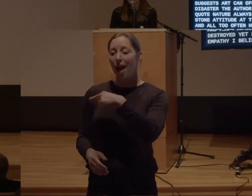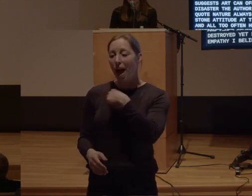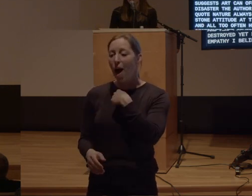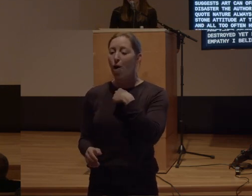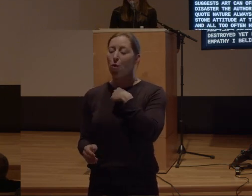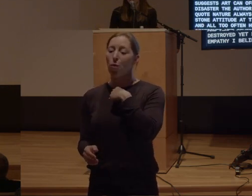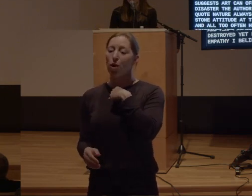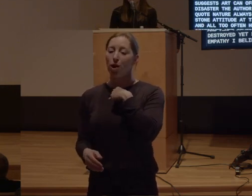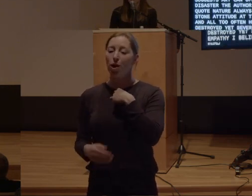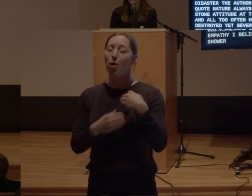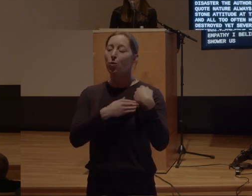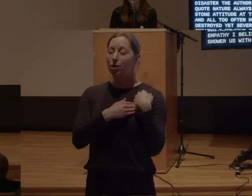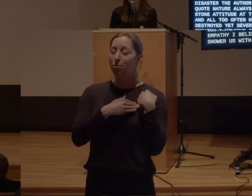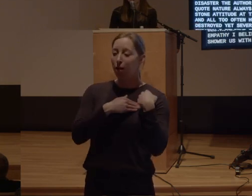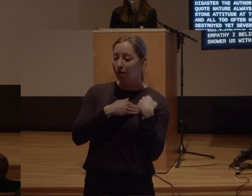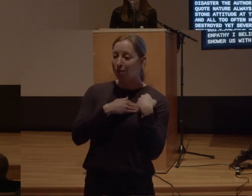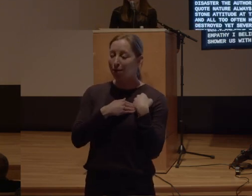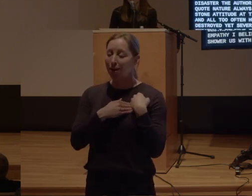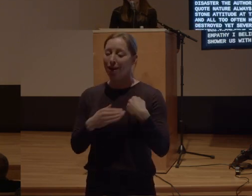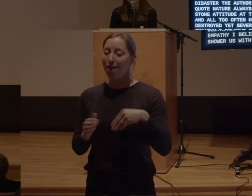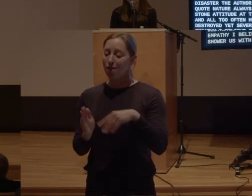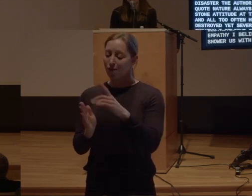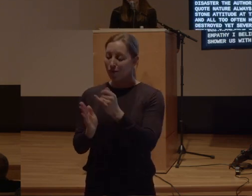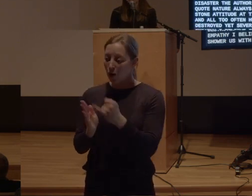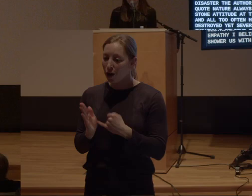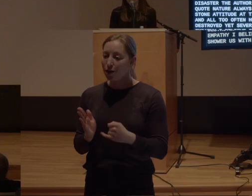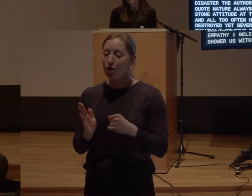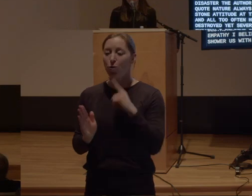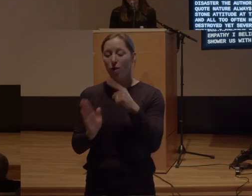artists to shower us with nature's affectionate waters."